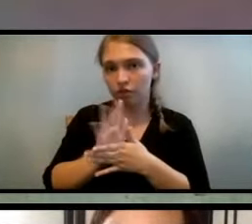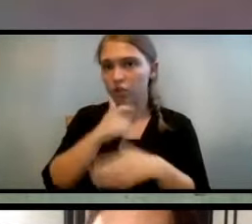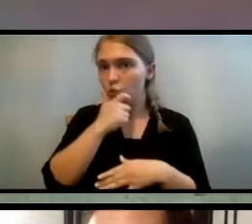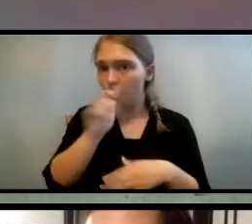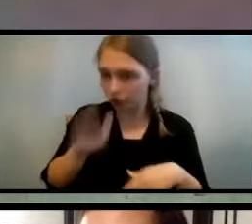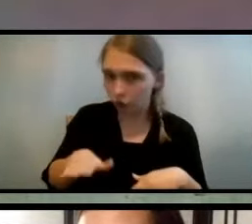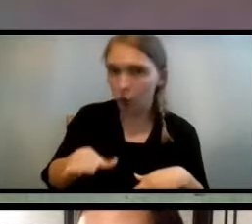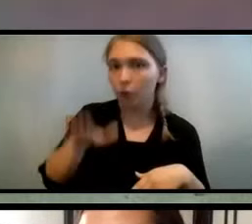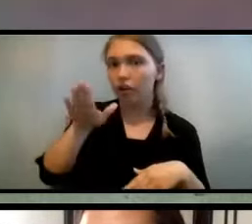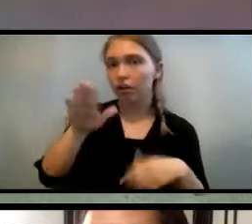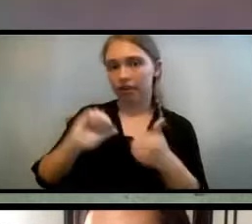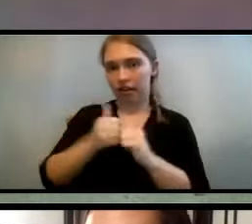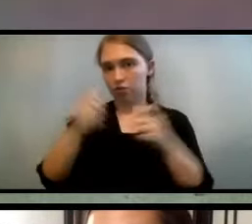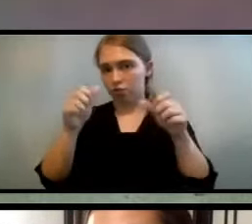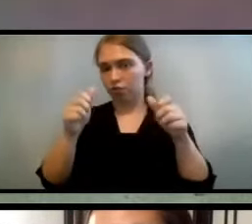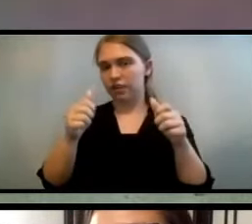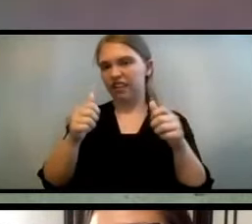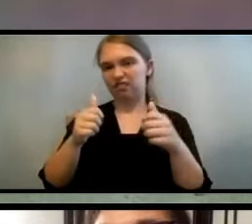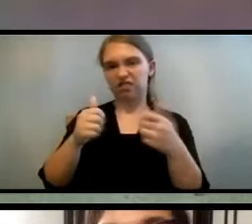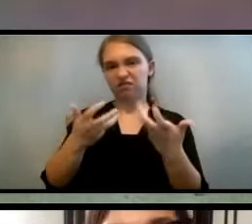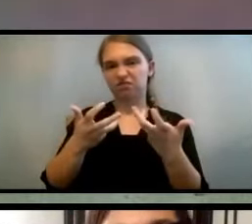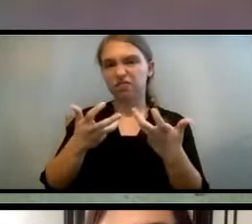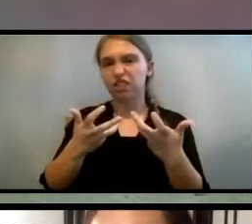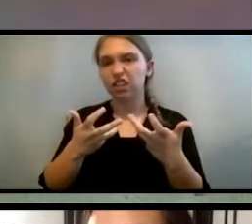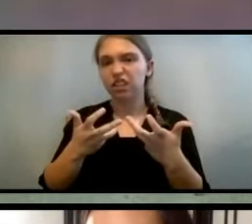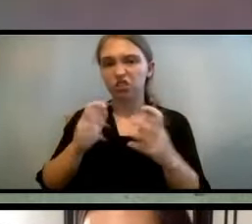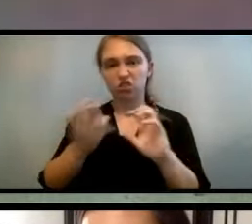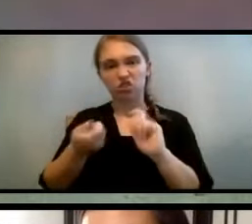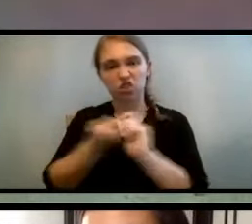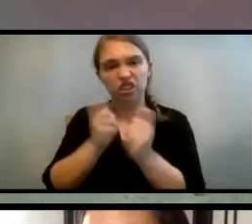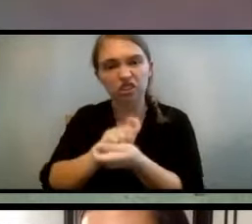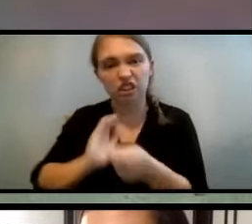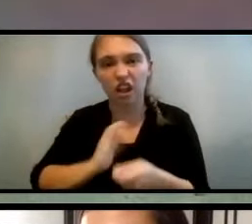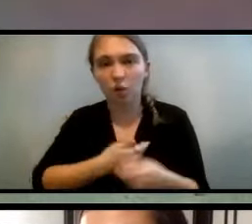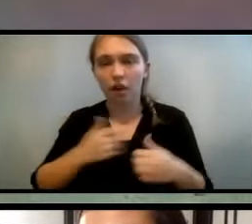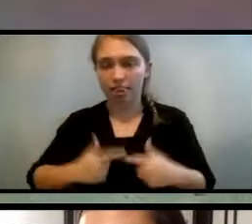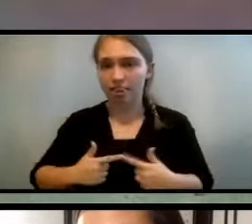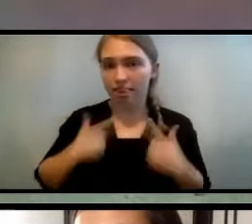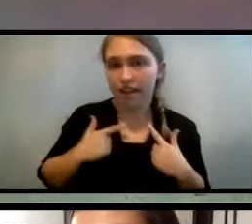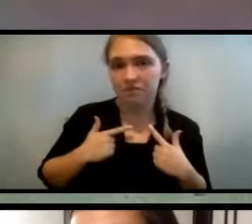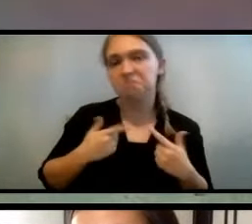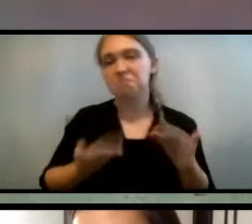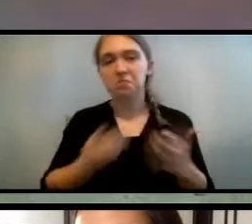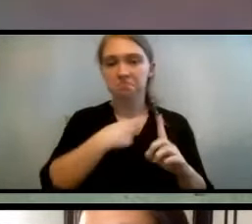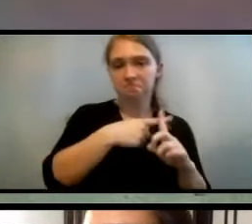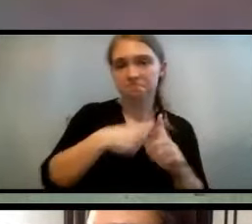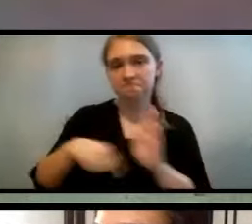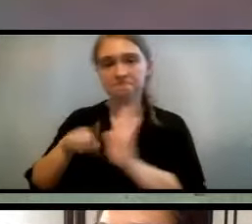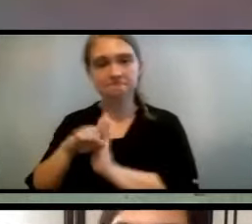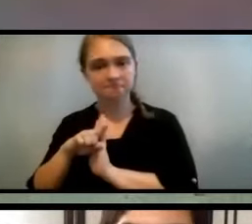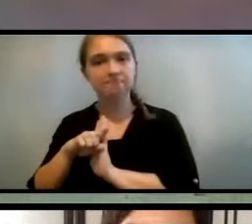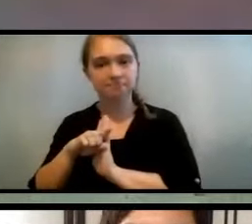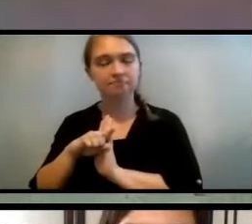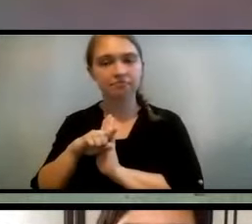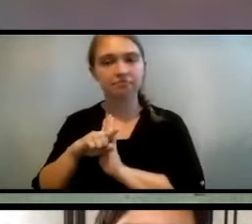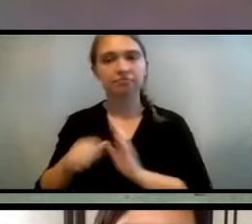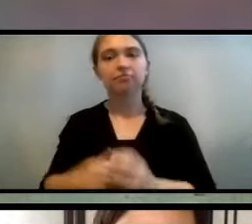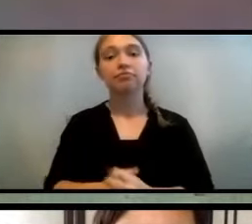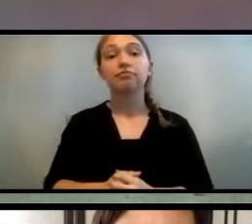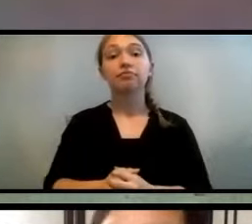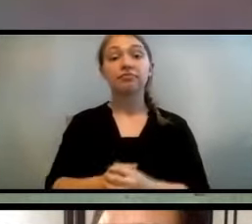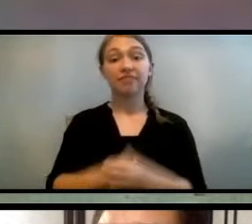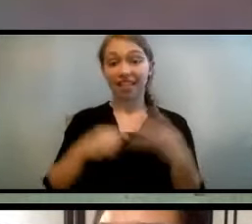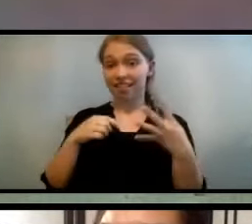or worse. They've narrated stories for Escape Pod, Podcastle, Pseudopod, and Cast of Wonders.